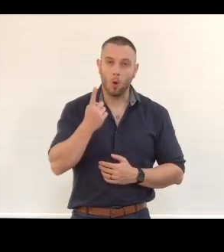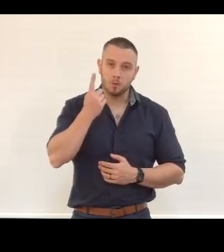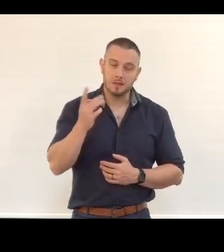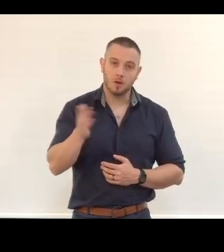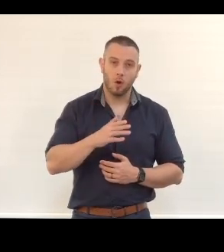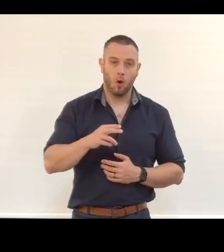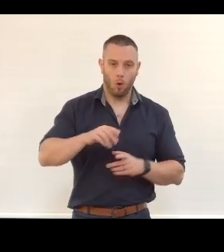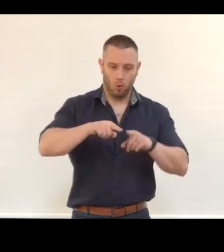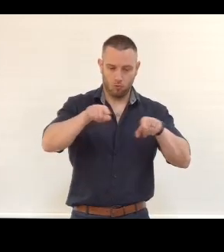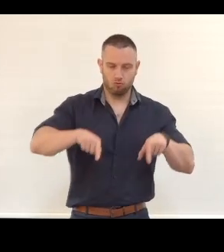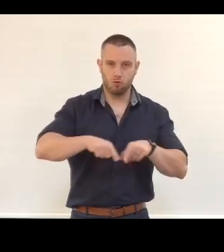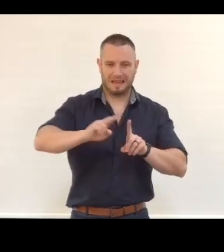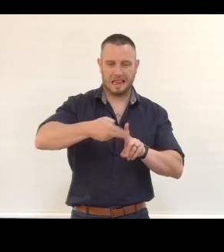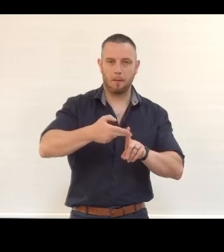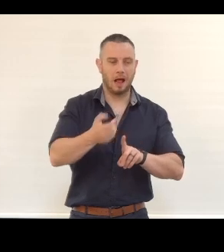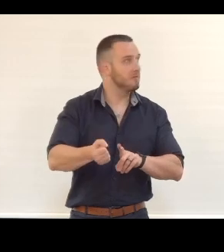rooms are labeled.